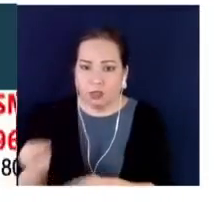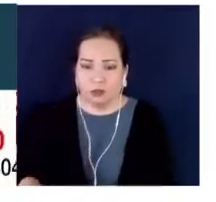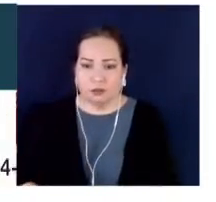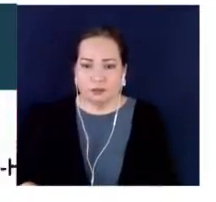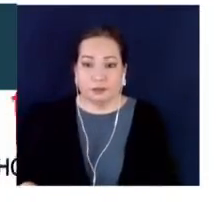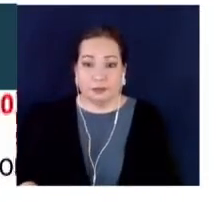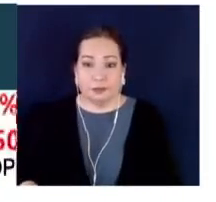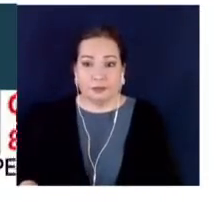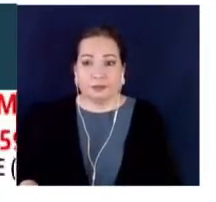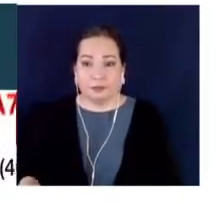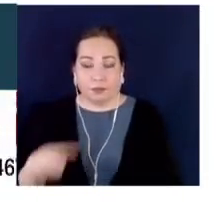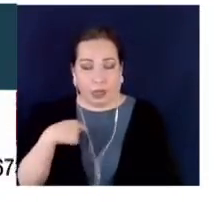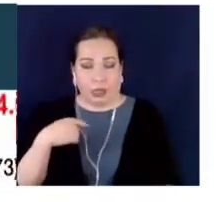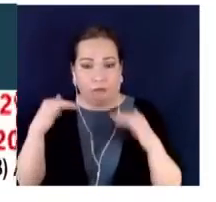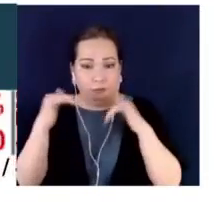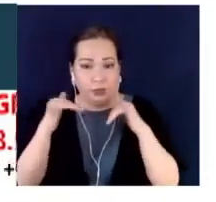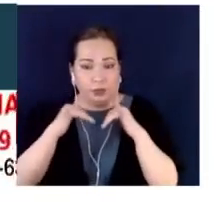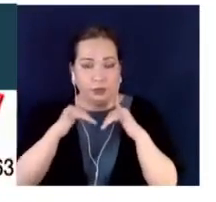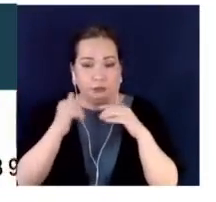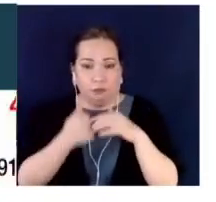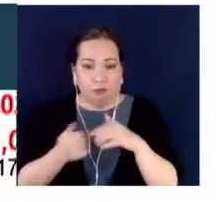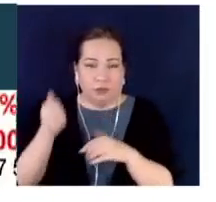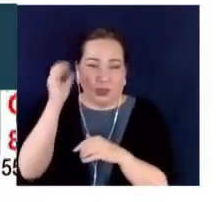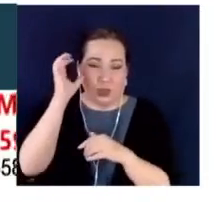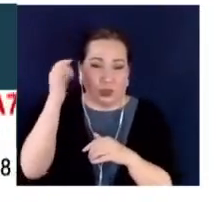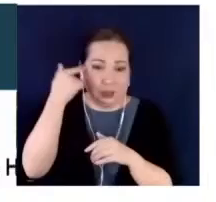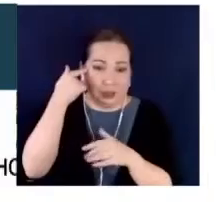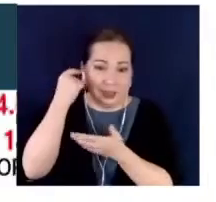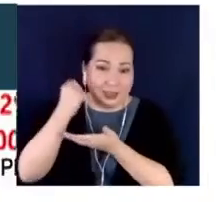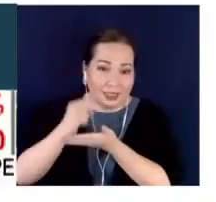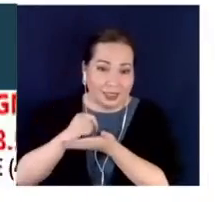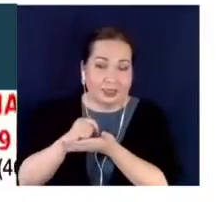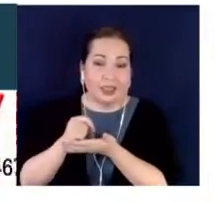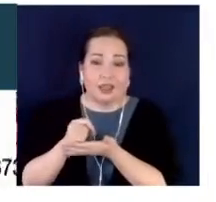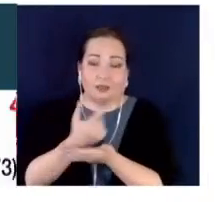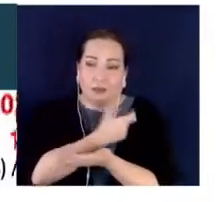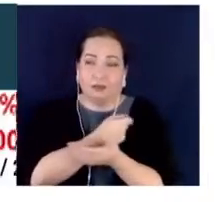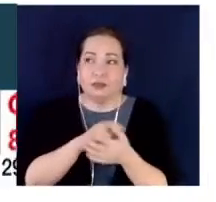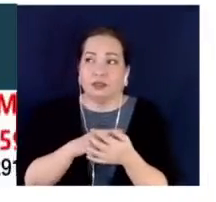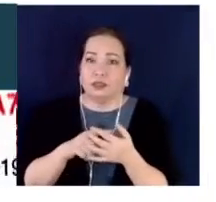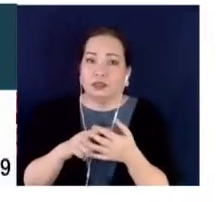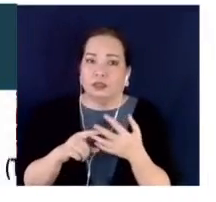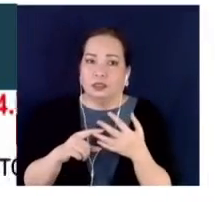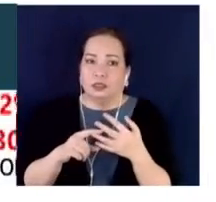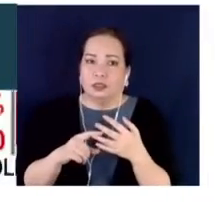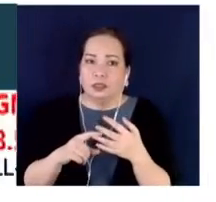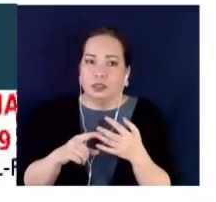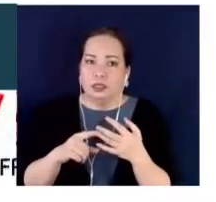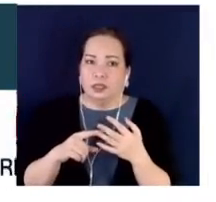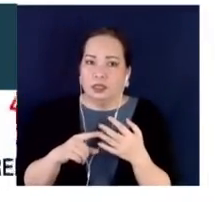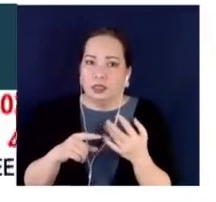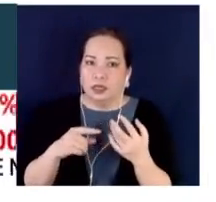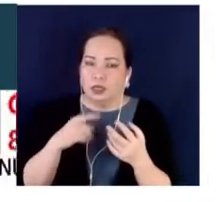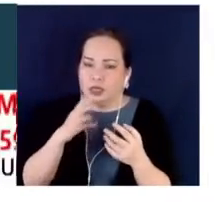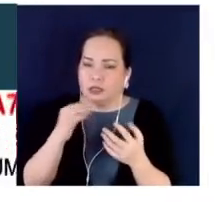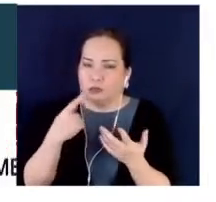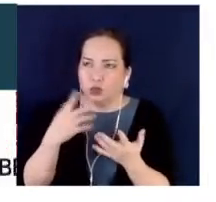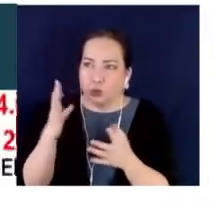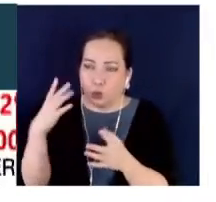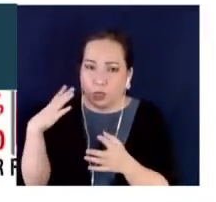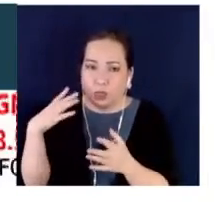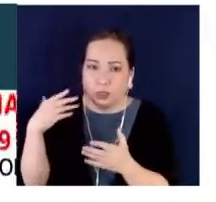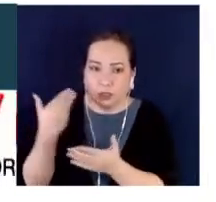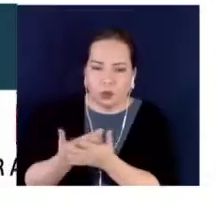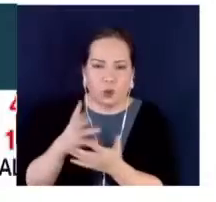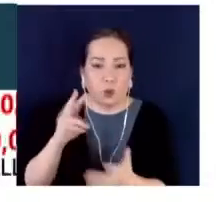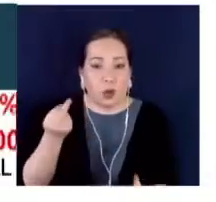had a meeting with Secretary Galvez and USEC Mirna. So what the private sector is preparing right now is the arrival of the AstraZeneca's first batch in May